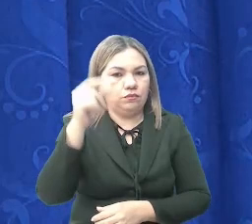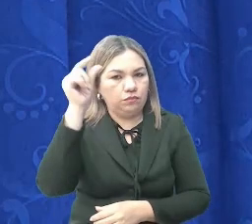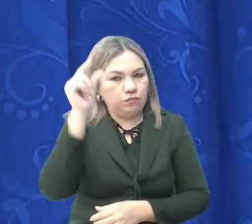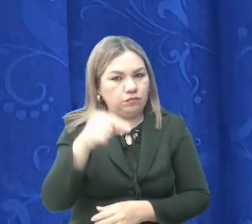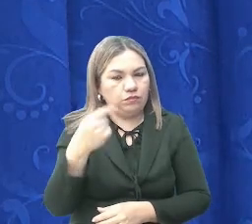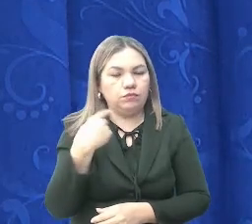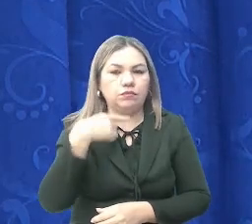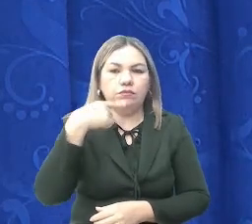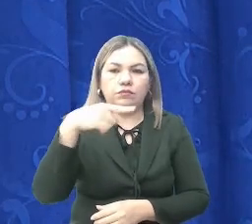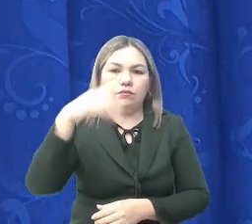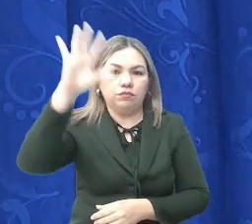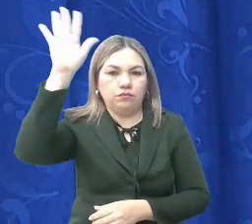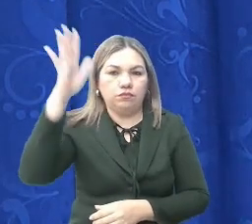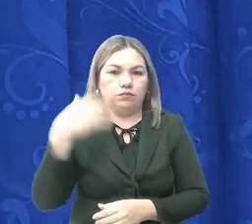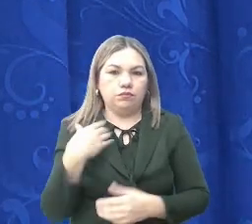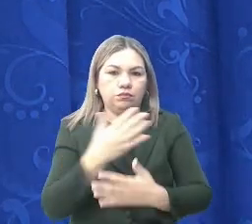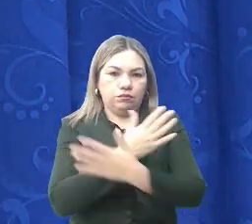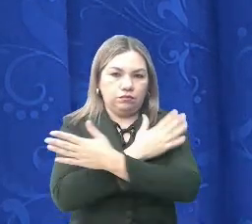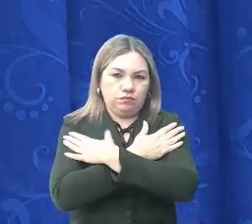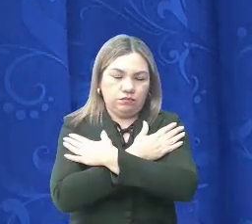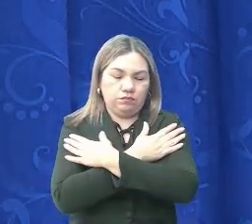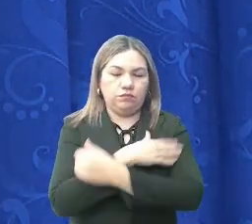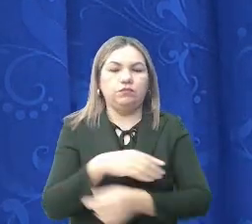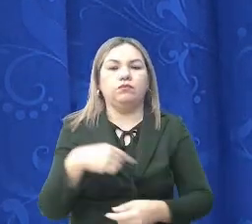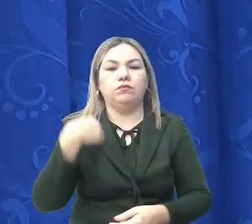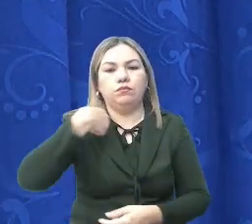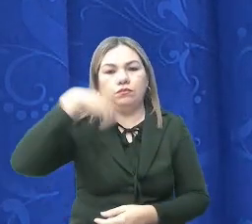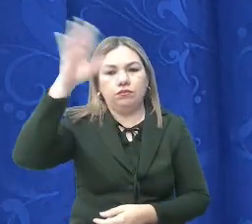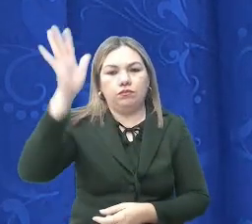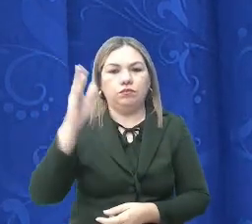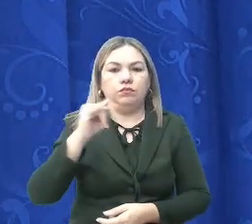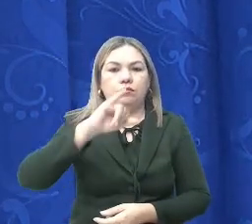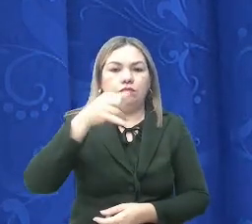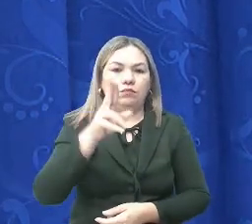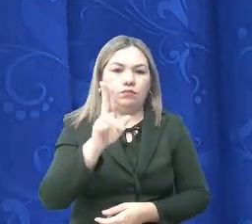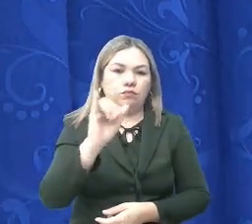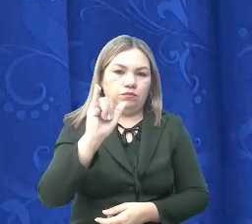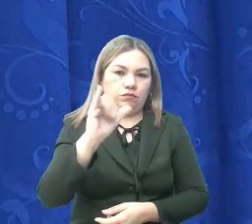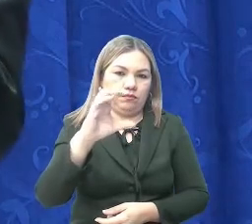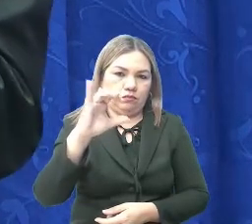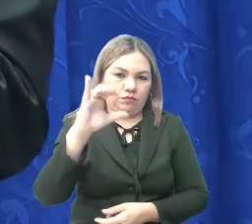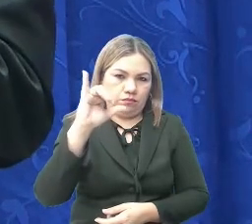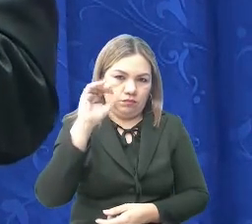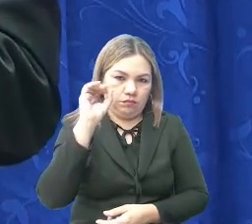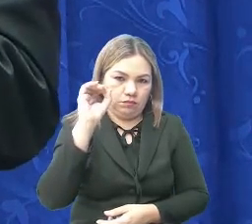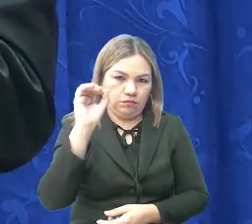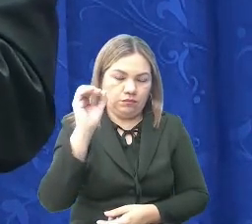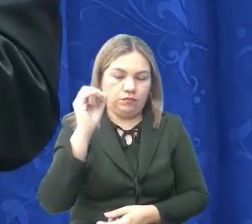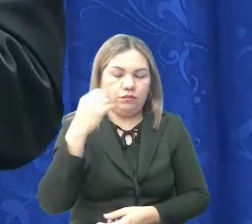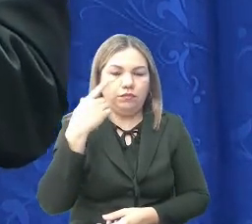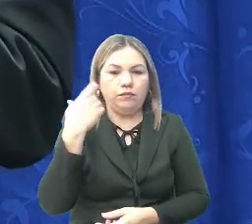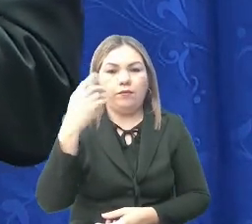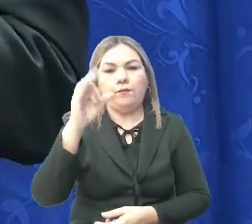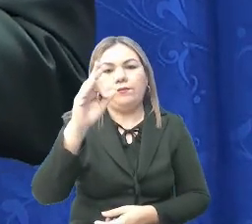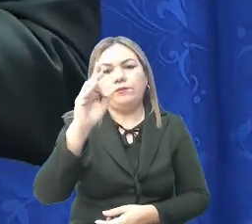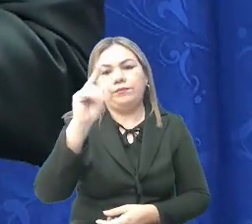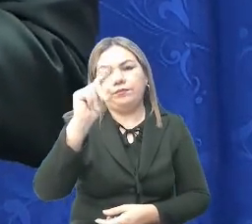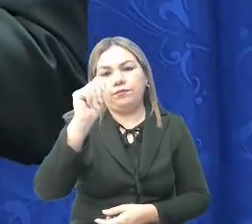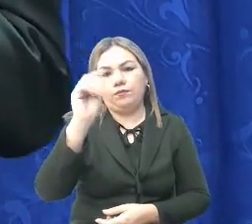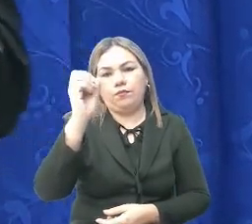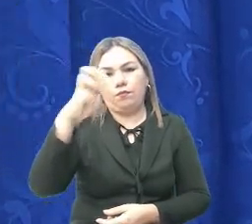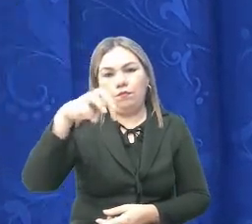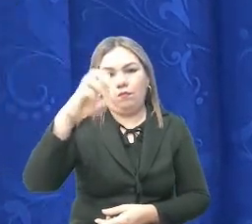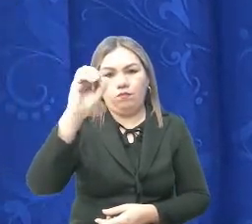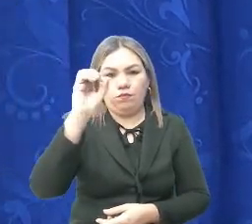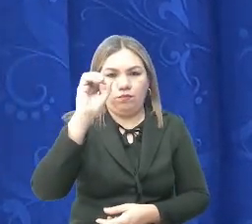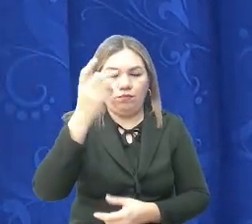not only saying that God is love, but God is judgment. Amen. And it said, it took the dagger from his right